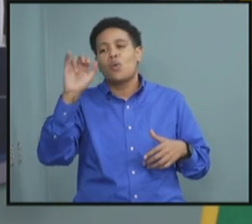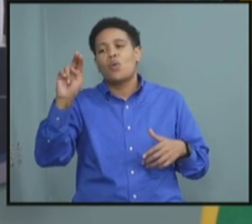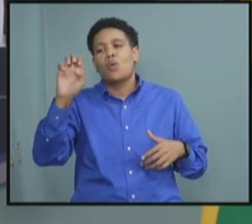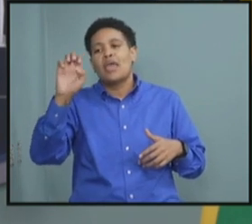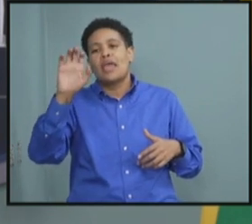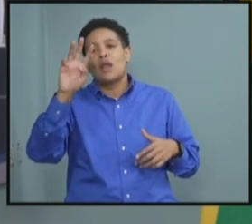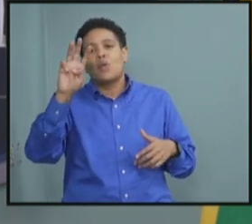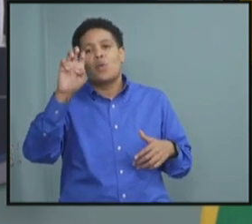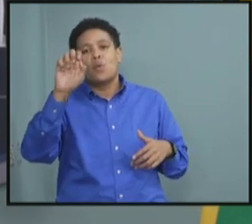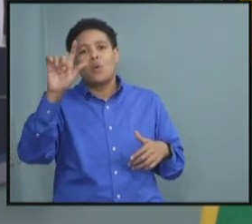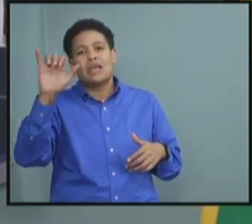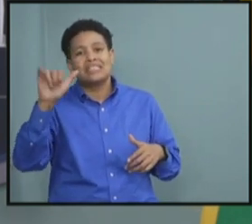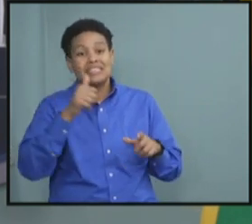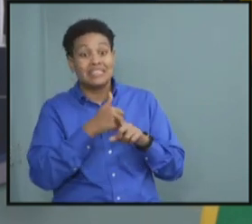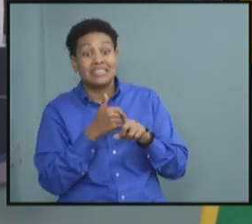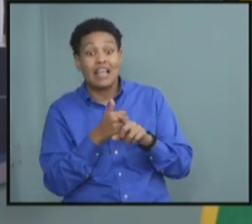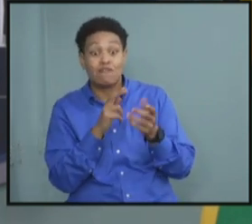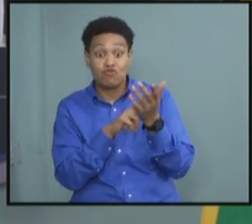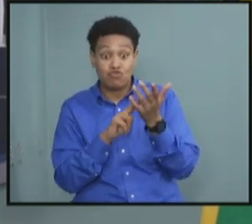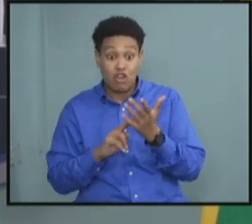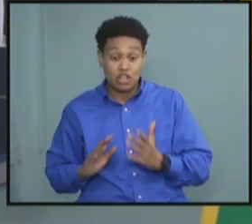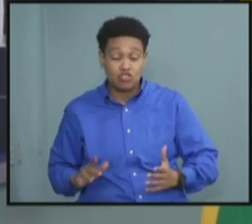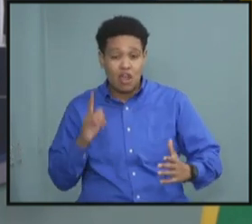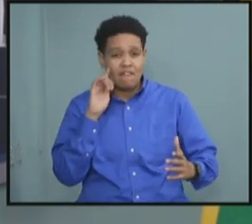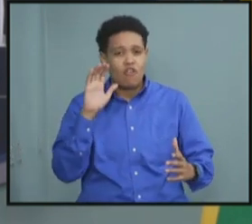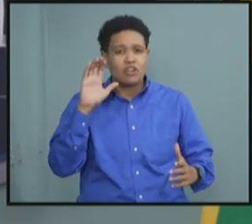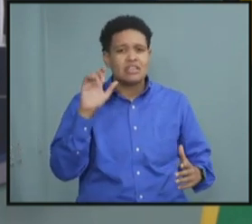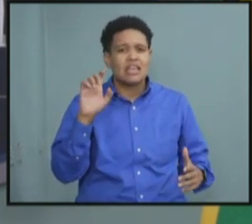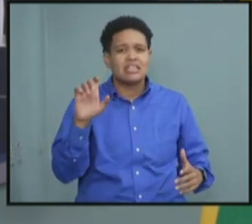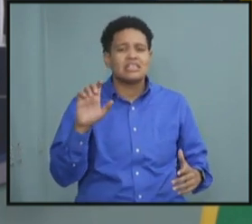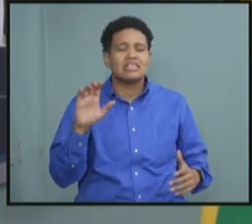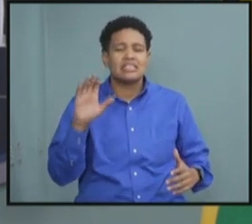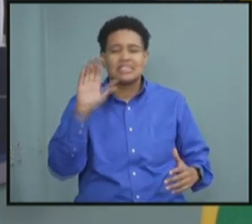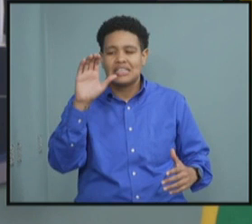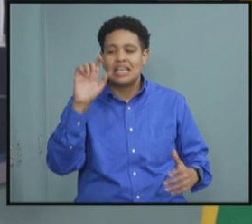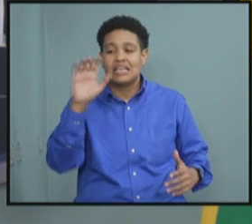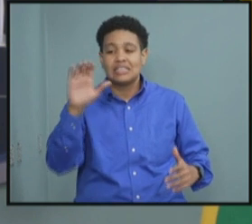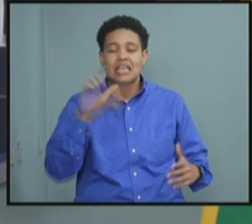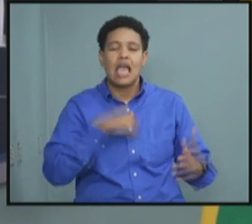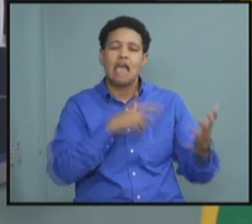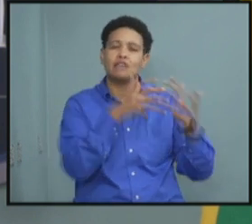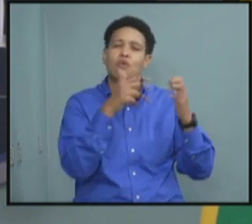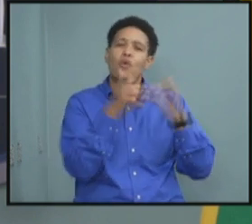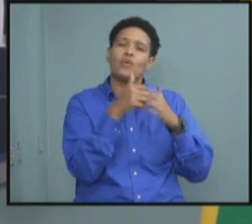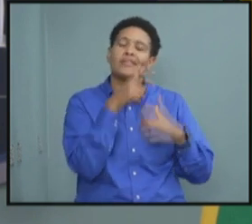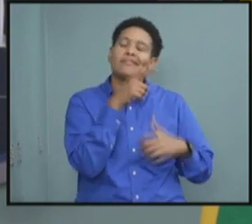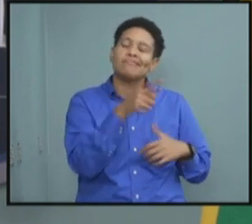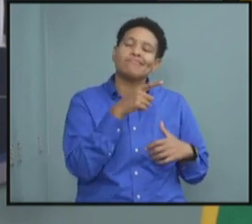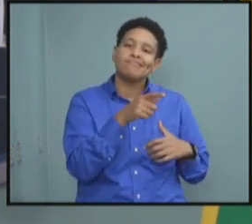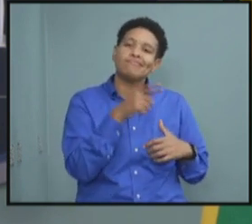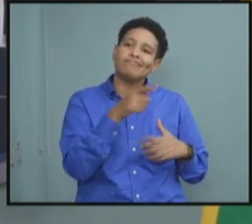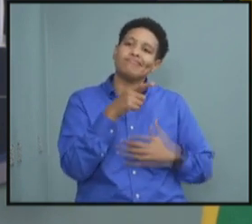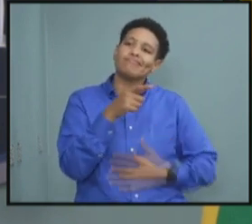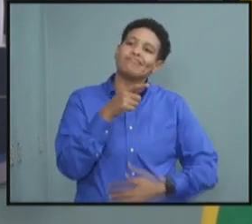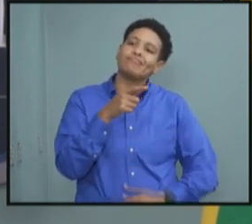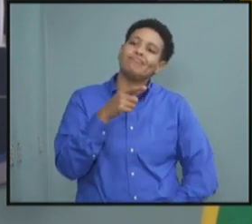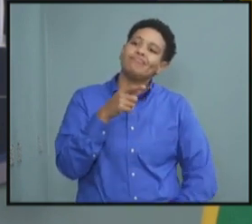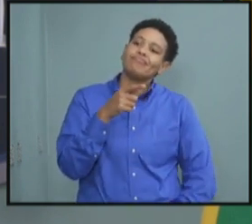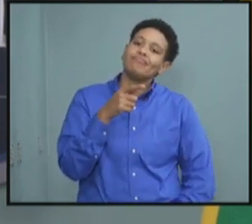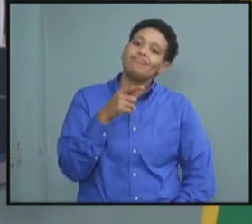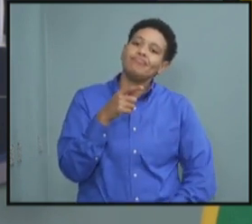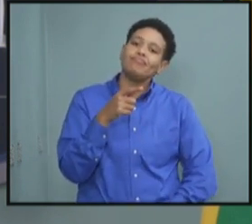the registrar of the CXC, and I also spoke with